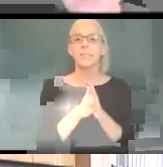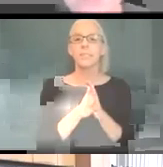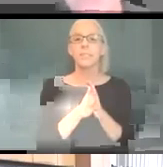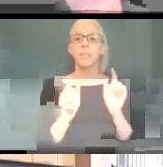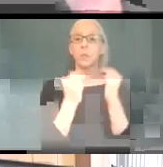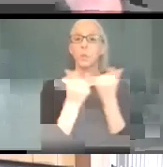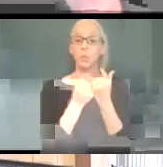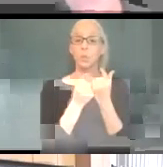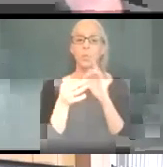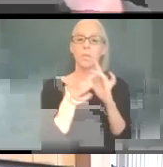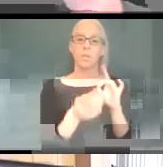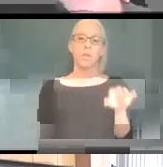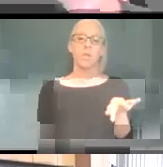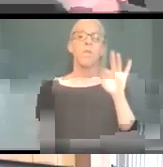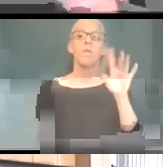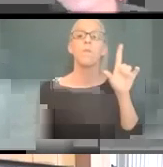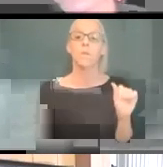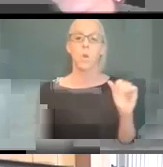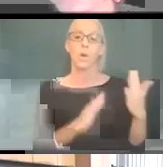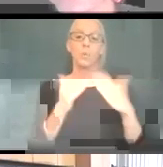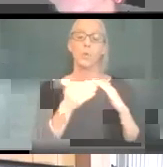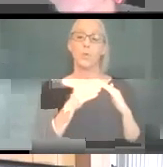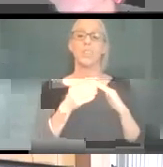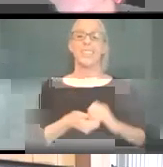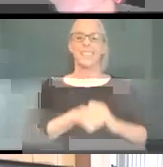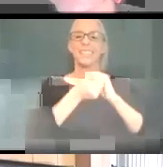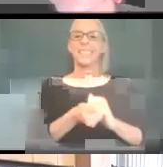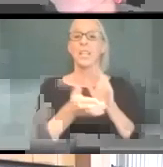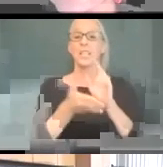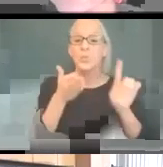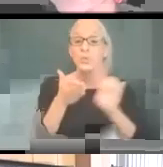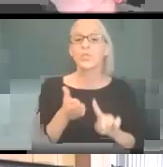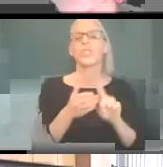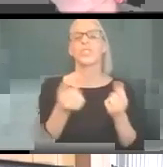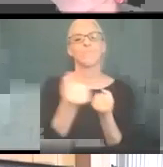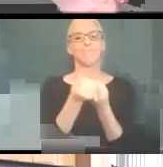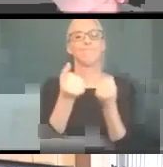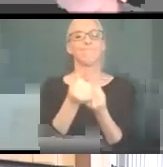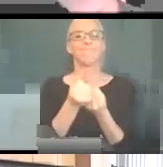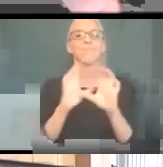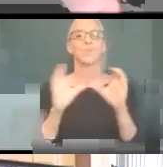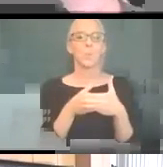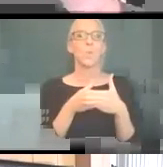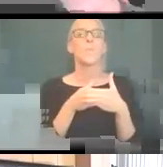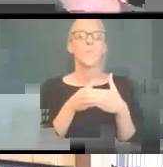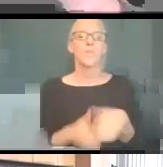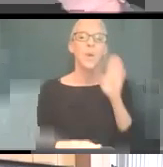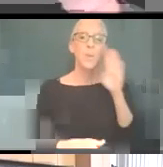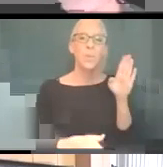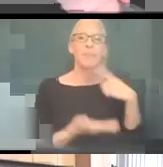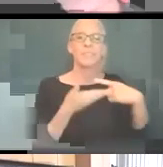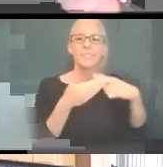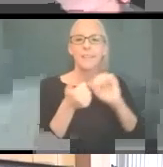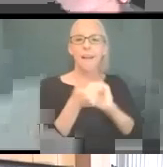called the Florida Community Engaged Alliance Against COVID. I mean, it's in disproportionately affected communities, but I'll get through in a second how that has really